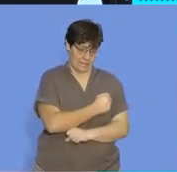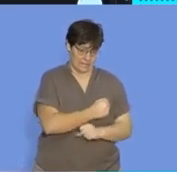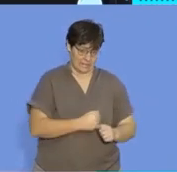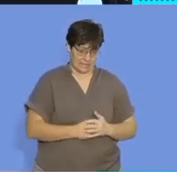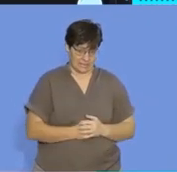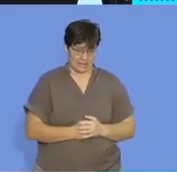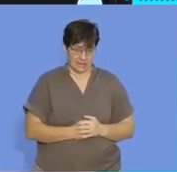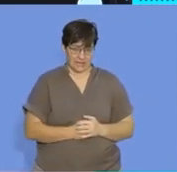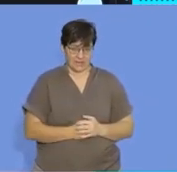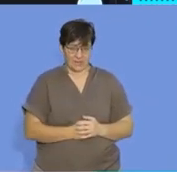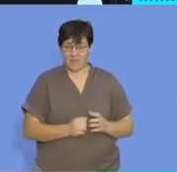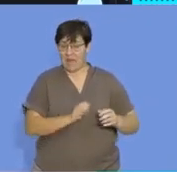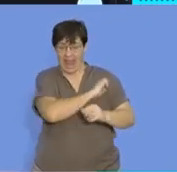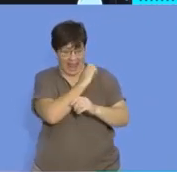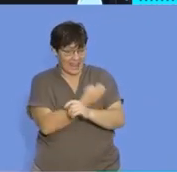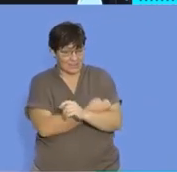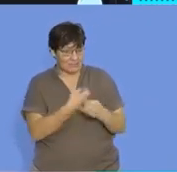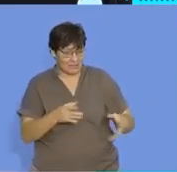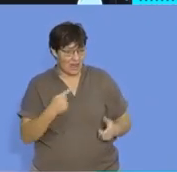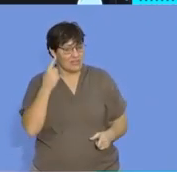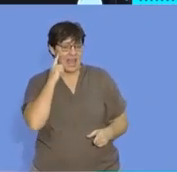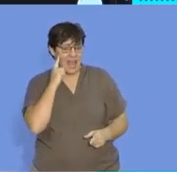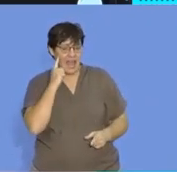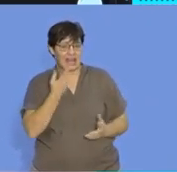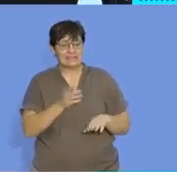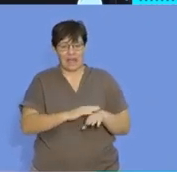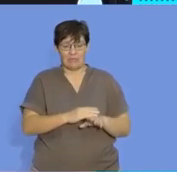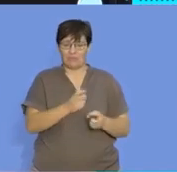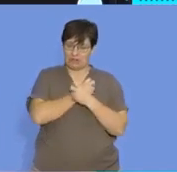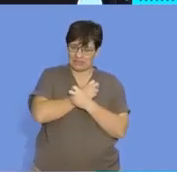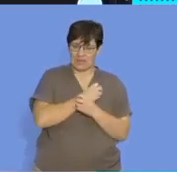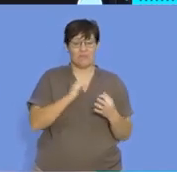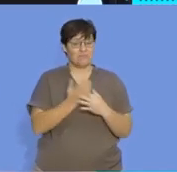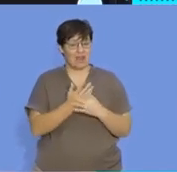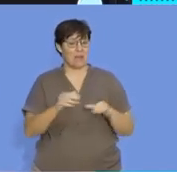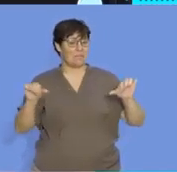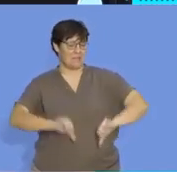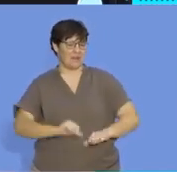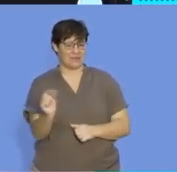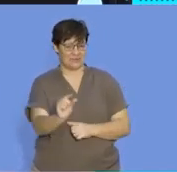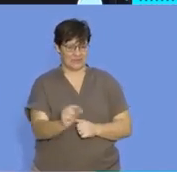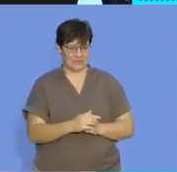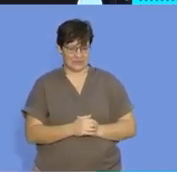we've spent some energy. It's time to recharge. So we're going to take a short break, and I'll see you in a couple of minutes.